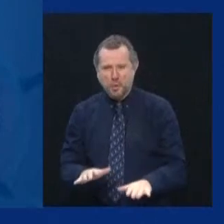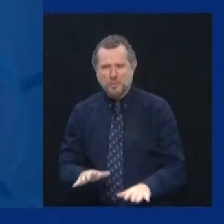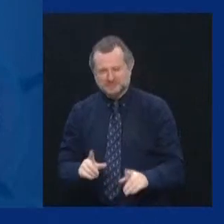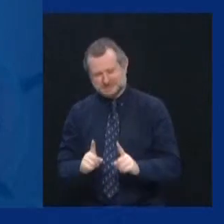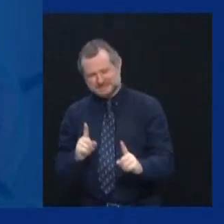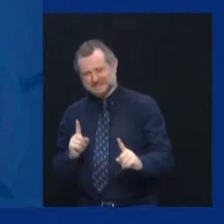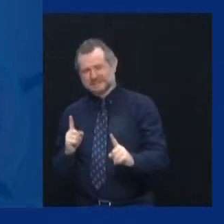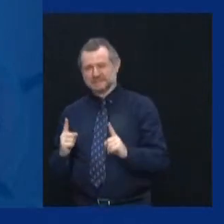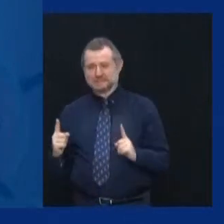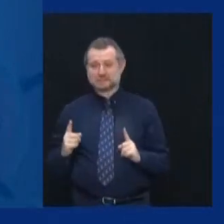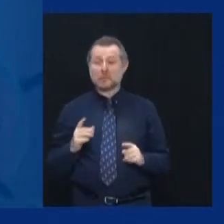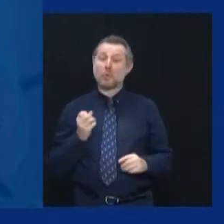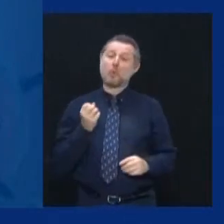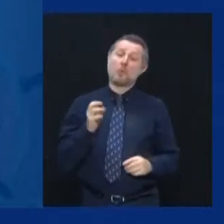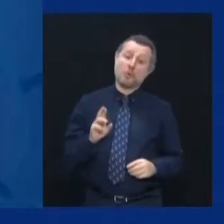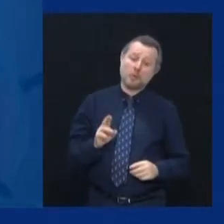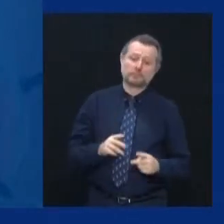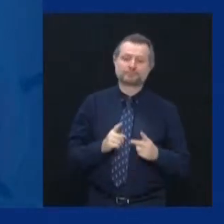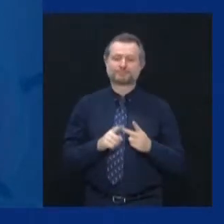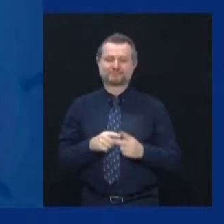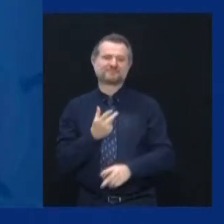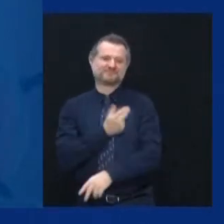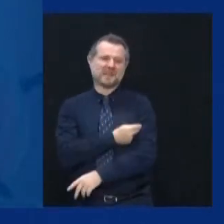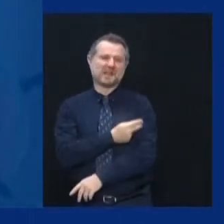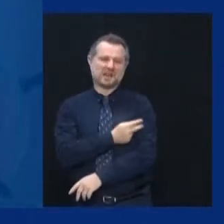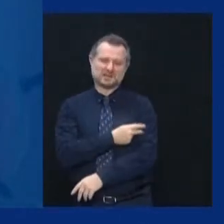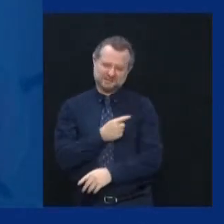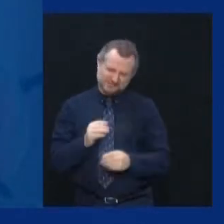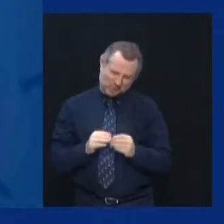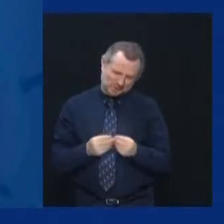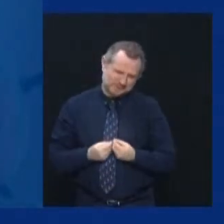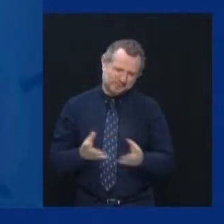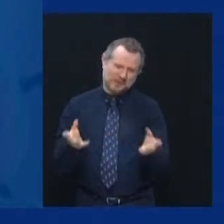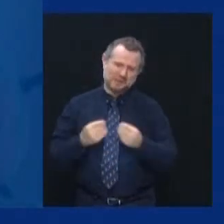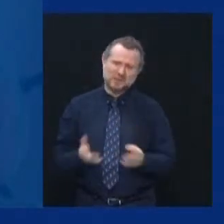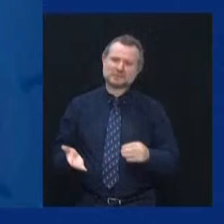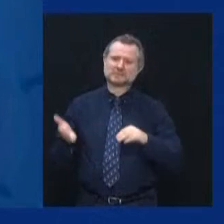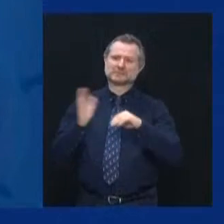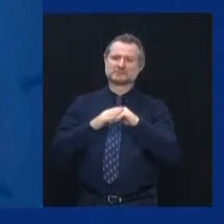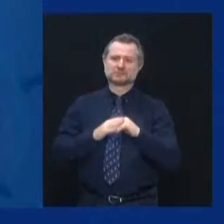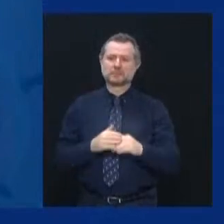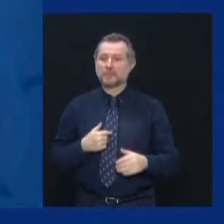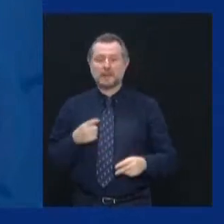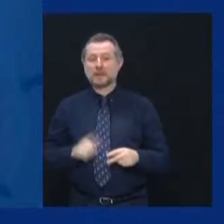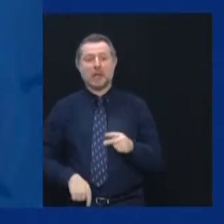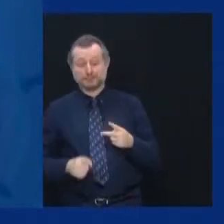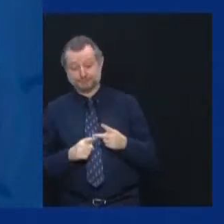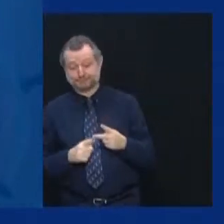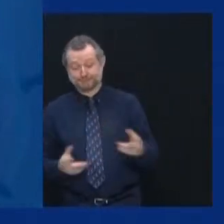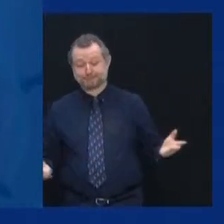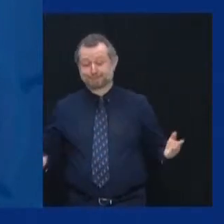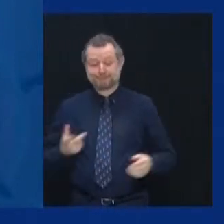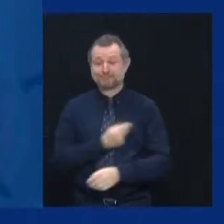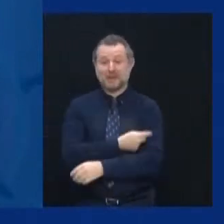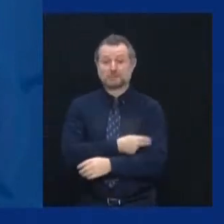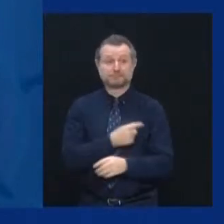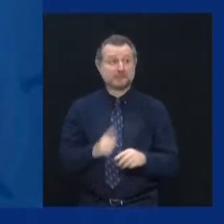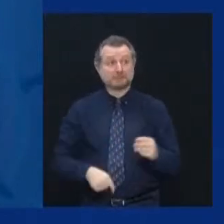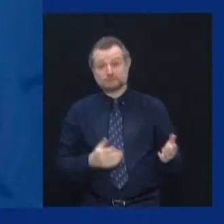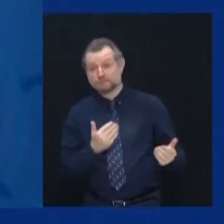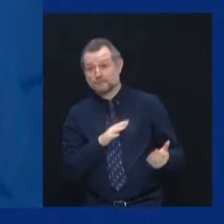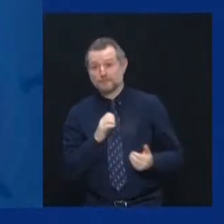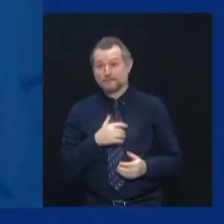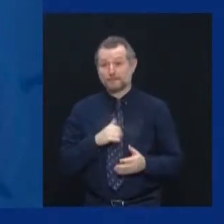or you increase the vaccine supply. We can't increase the vaccine supply. We don't control the